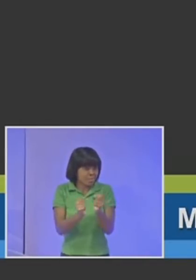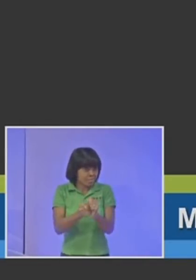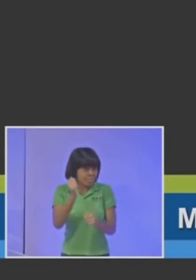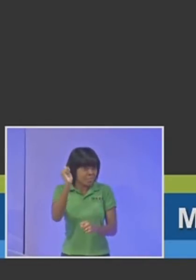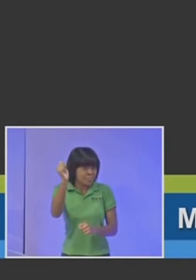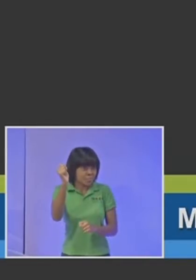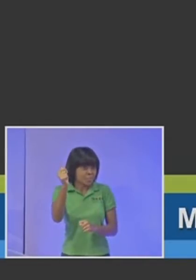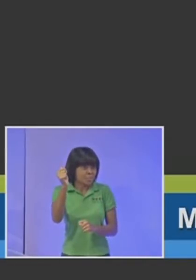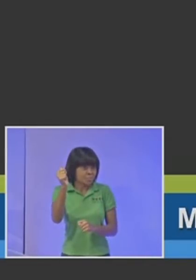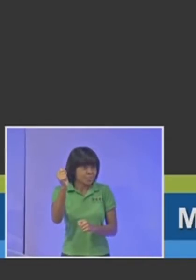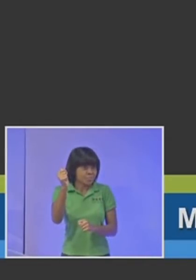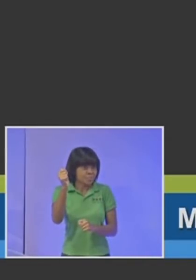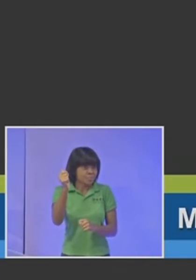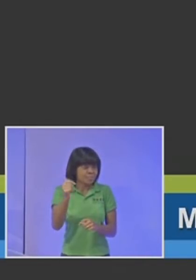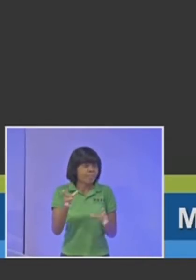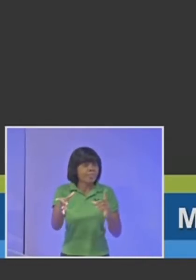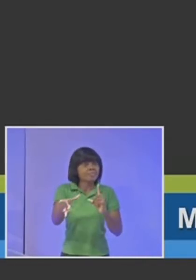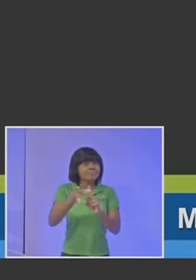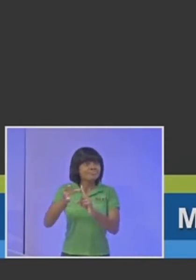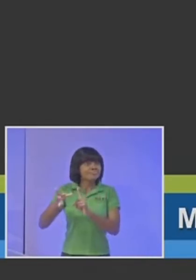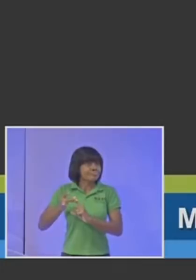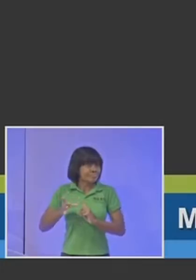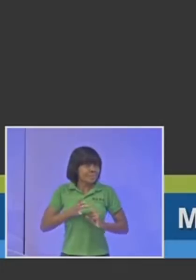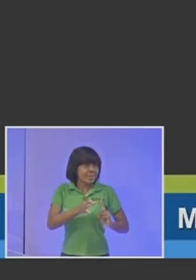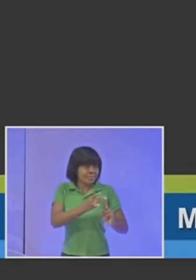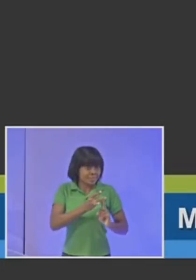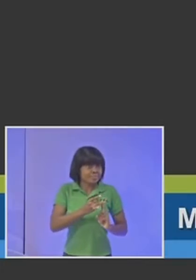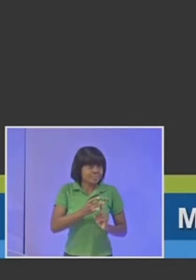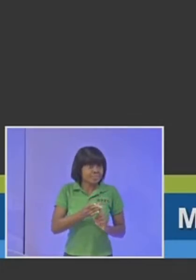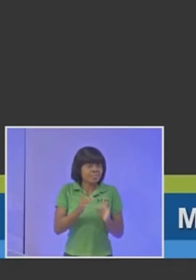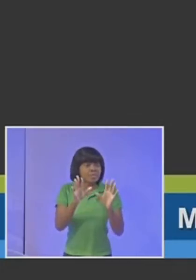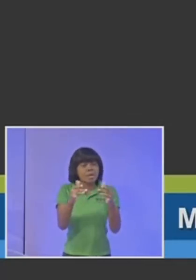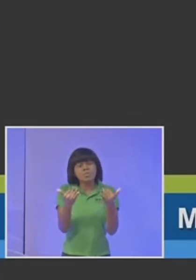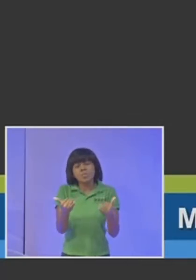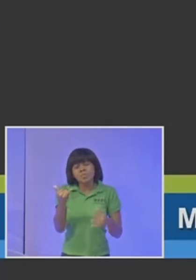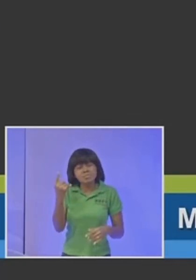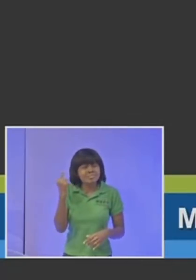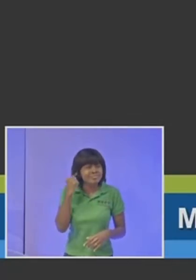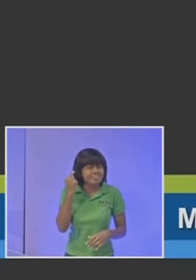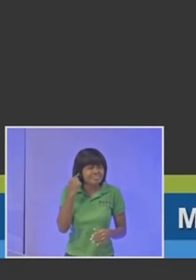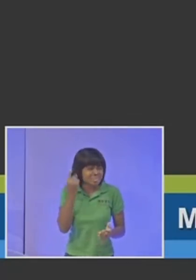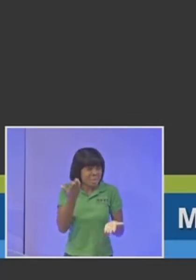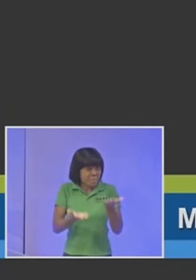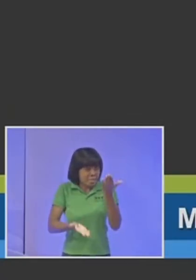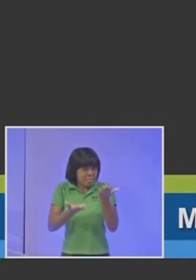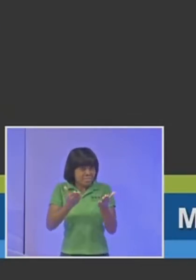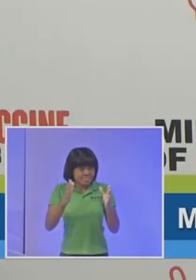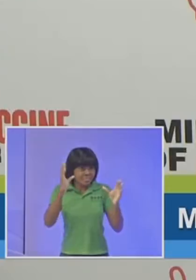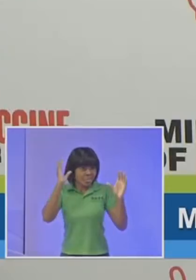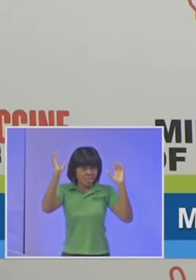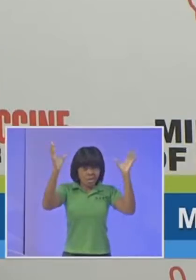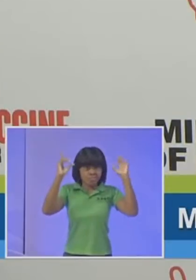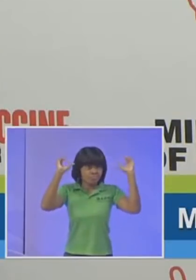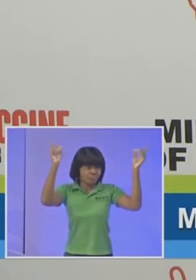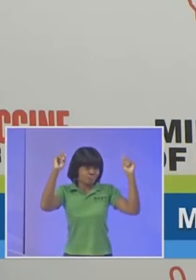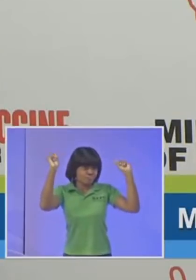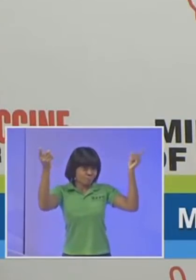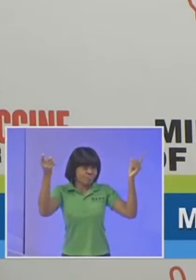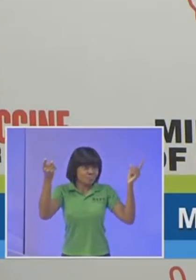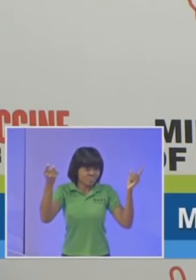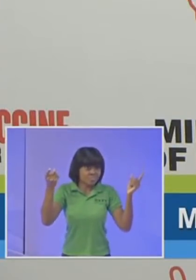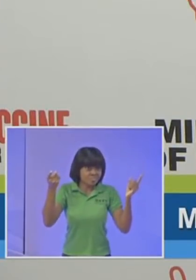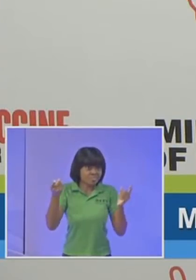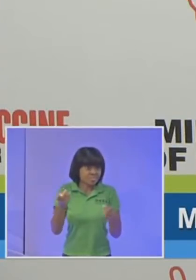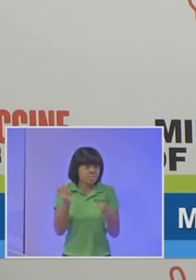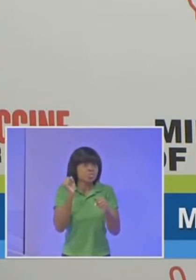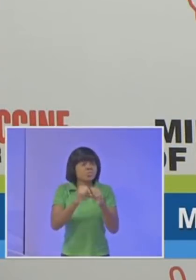upcoming Taste of Carnival events. Thanks. Yeah. So thanks. So I will take both questions. So we have